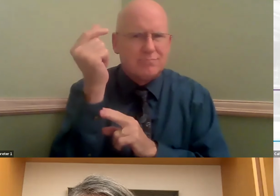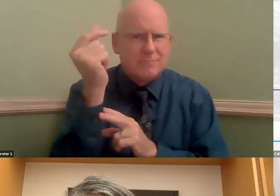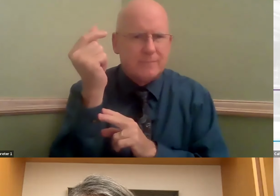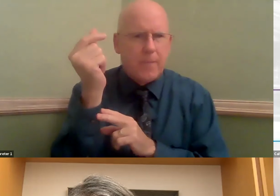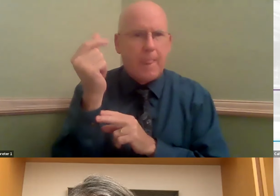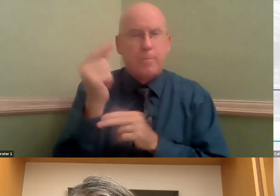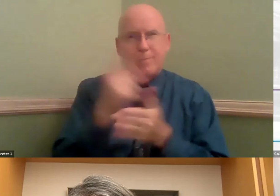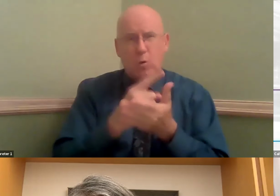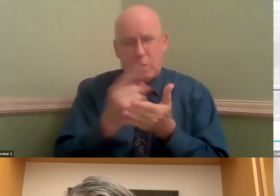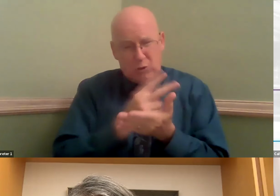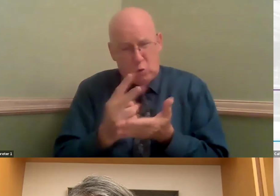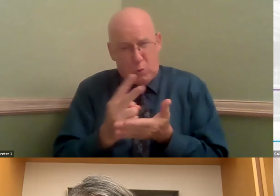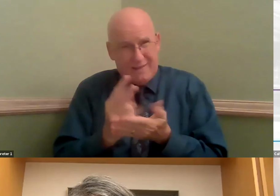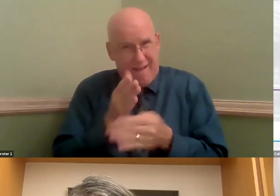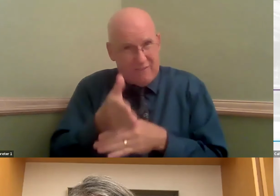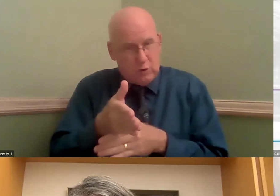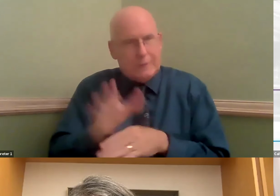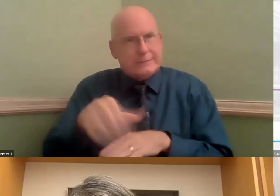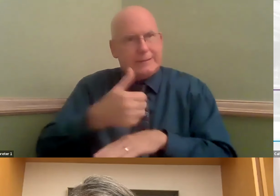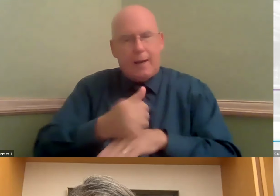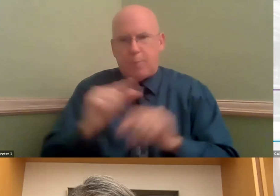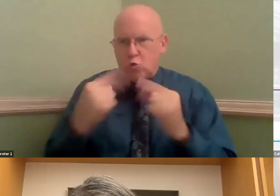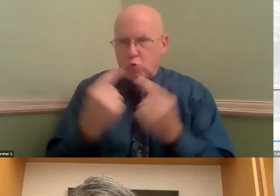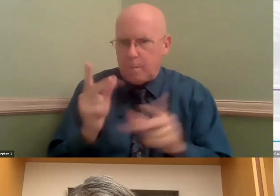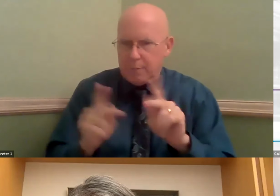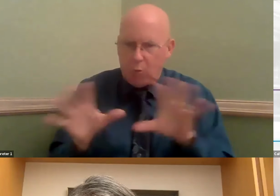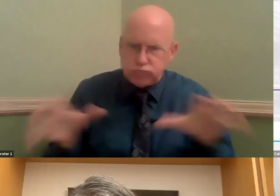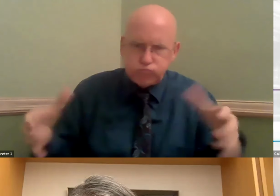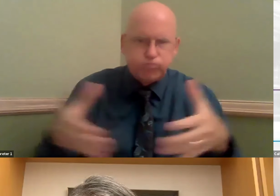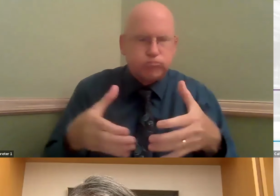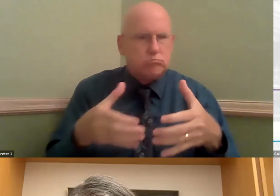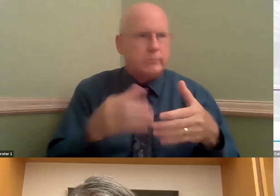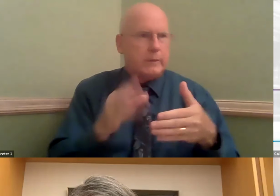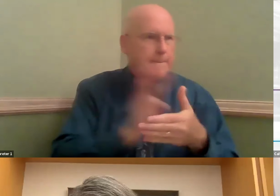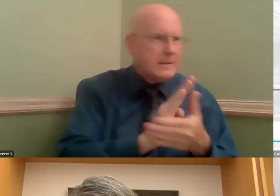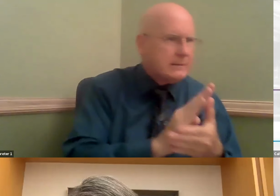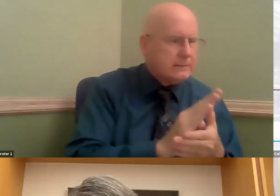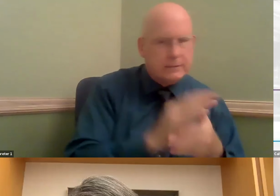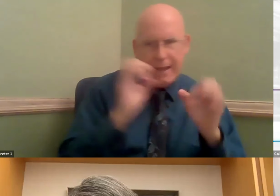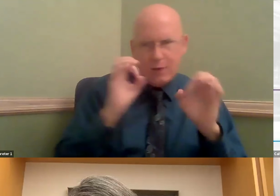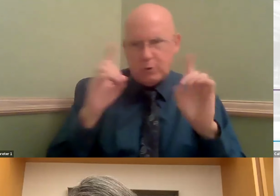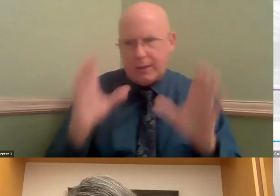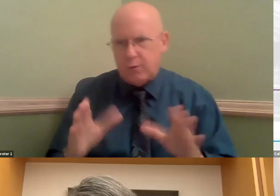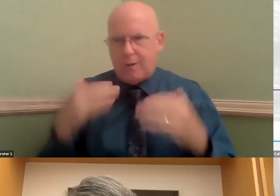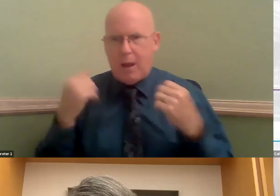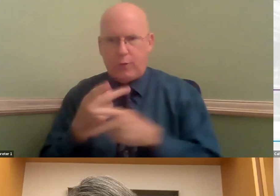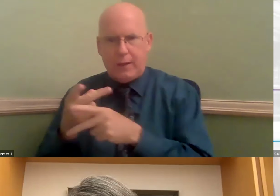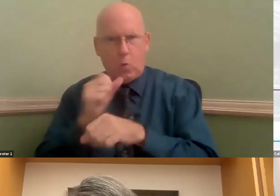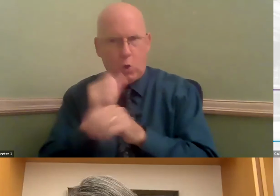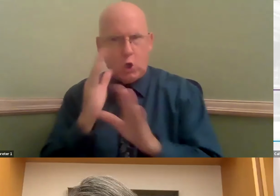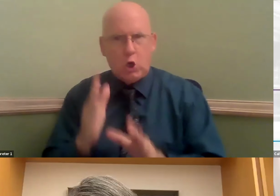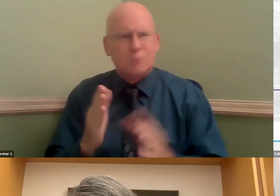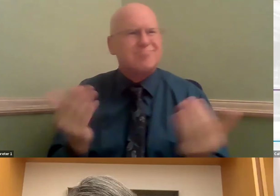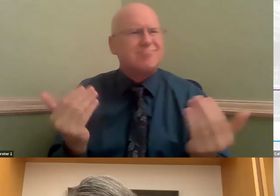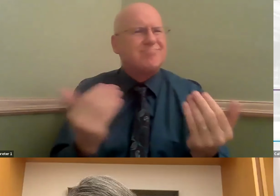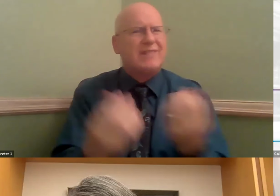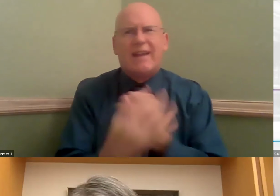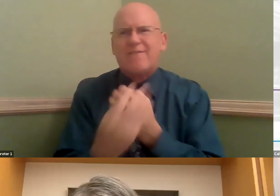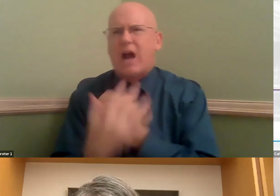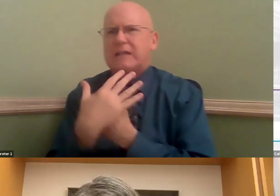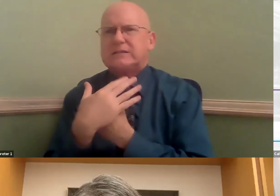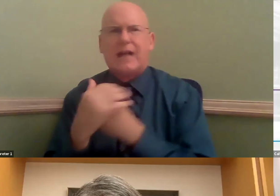group of folks together, business educators and healthcare workers, to start giving advice on how a